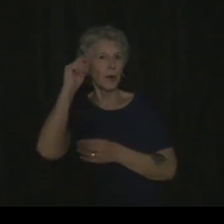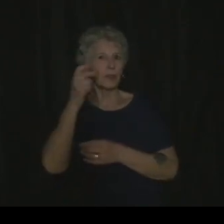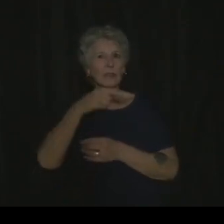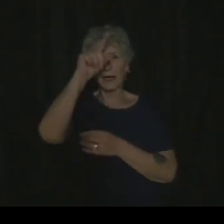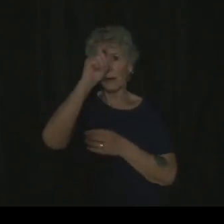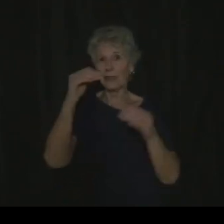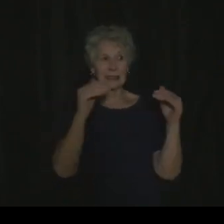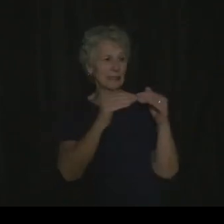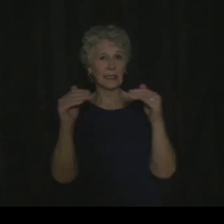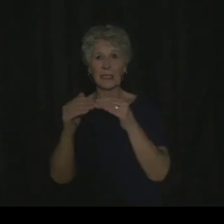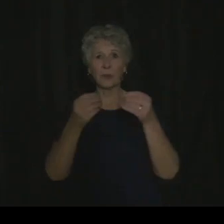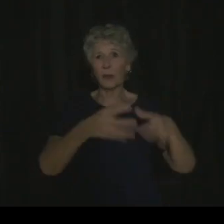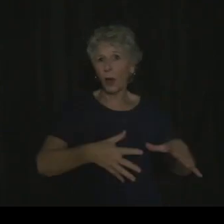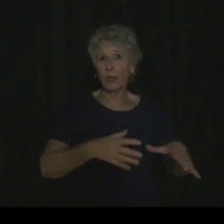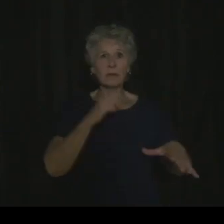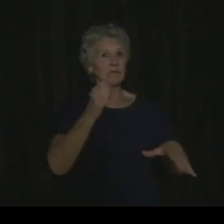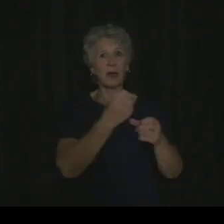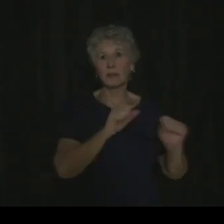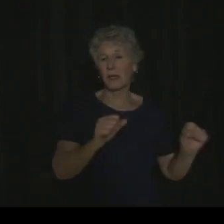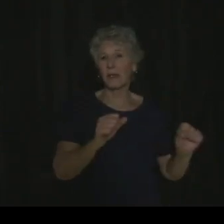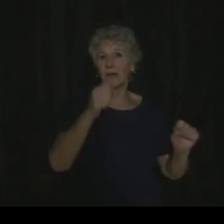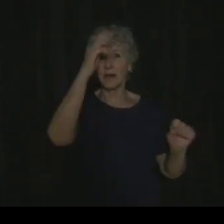lost individuals, and God's plan just